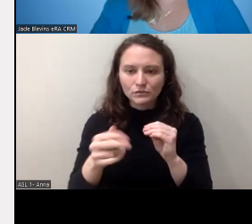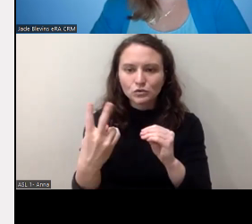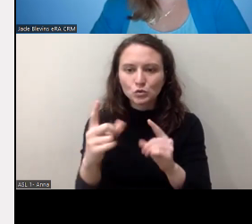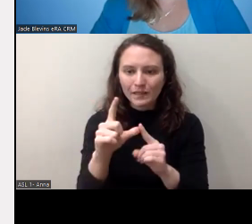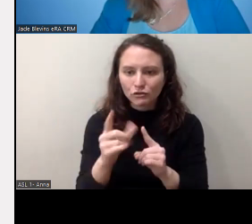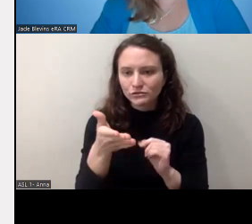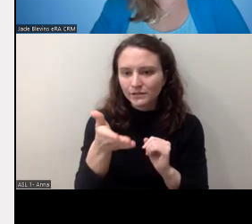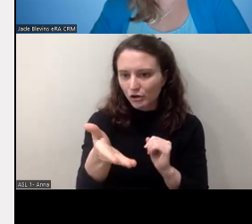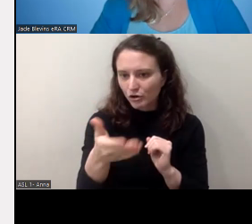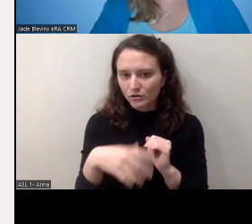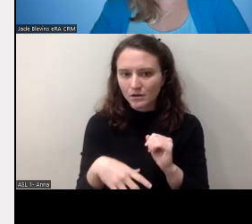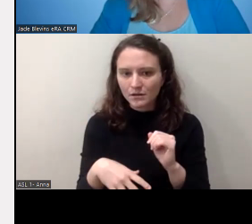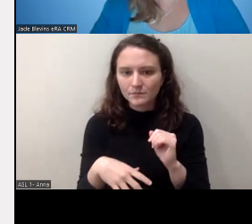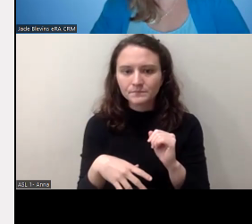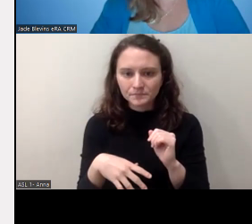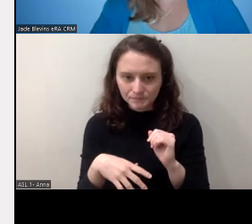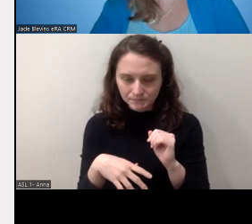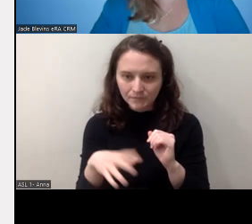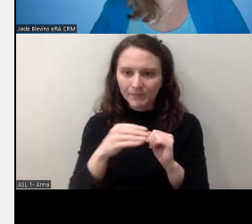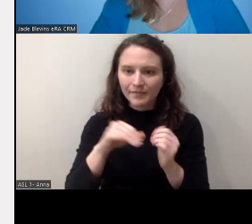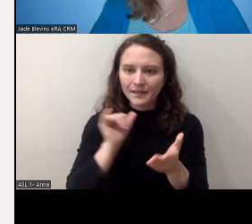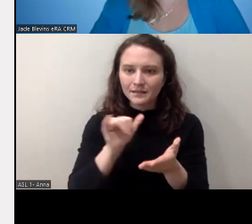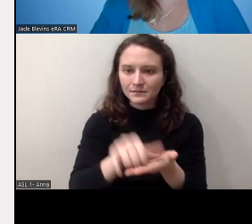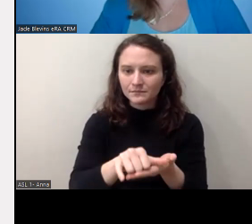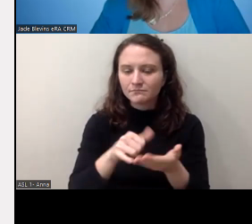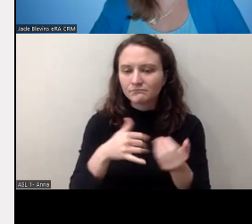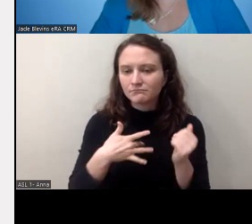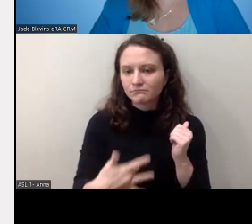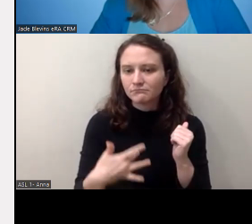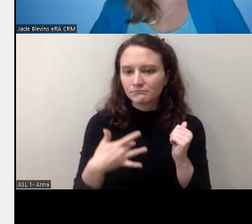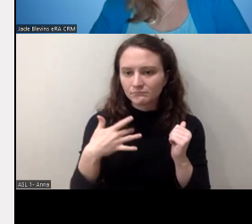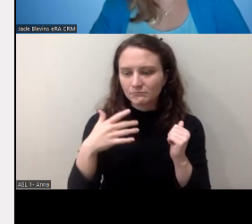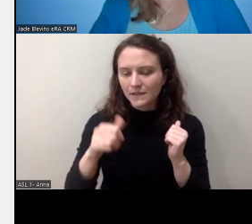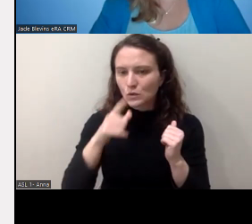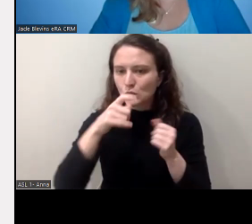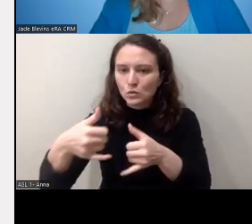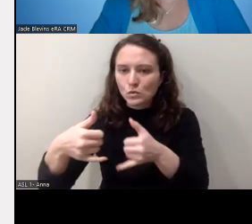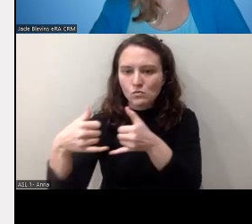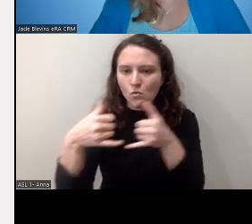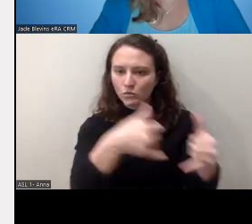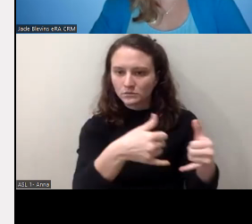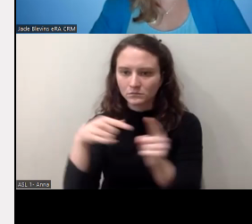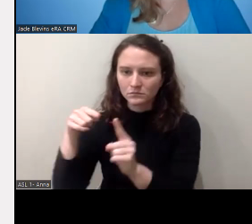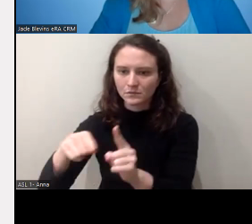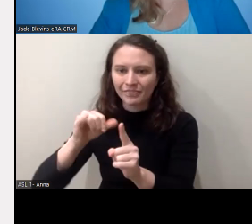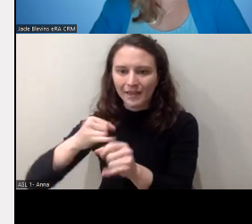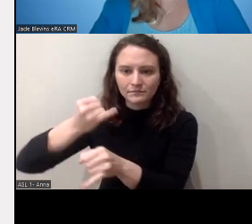it is the usually it's the awarding